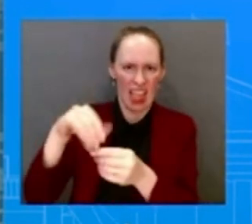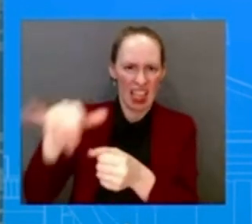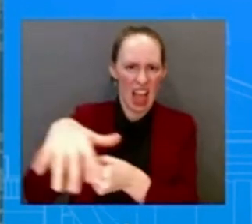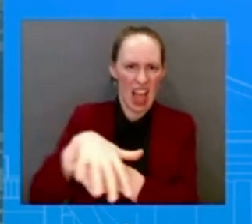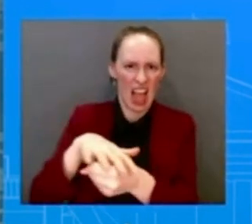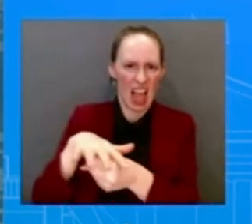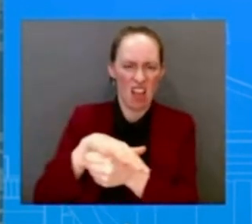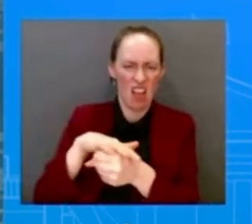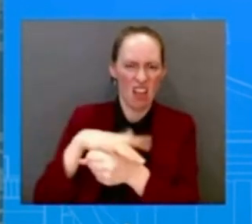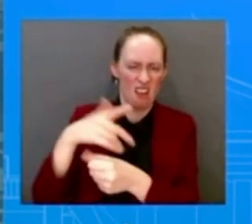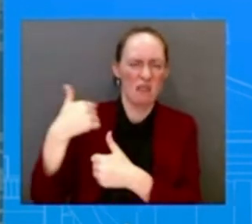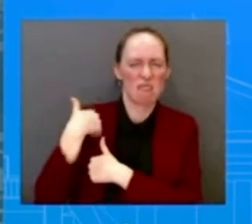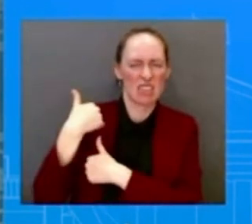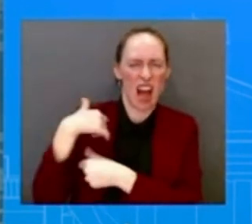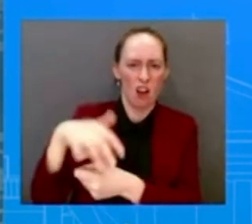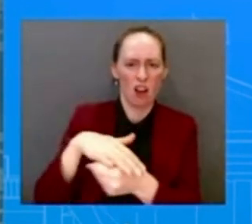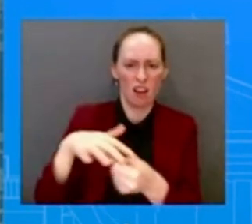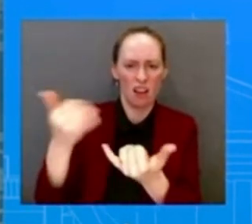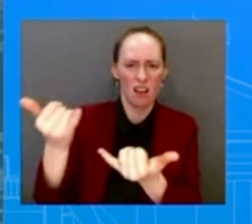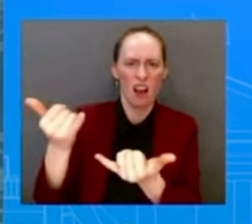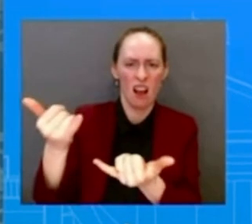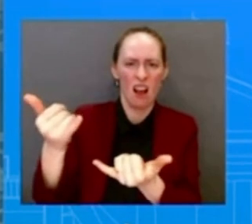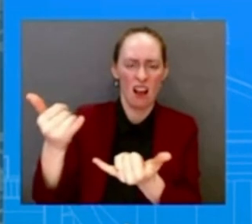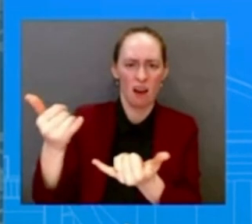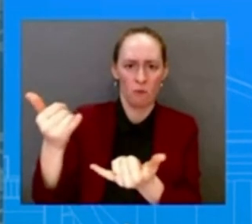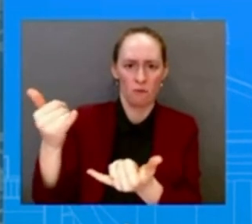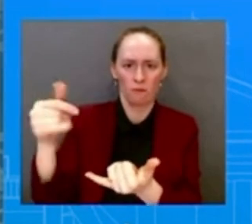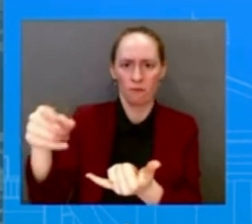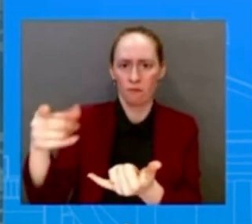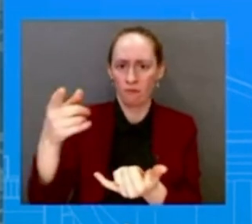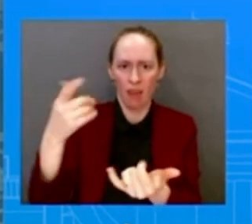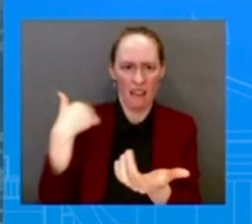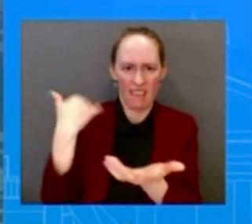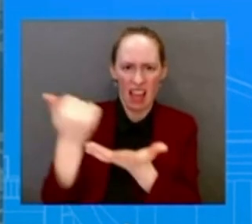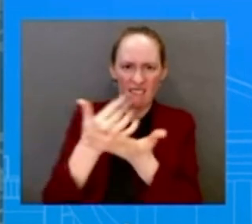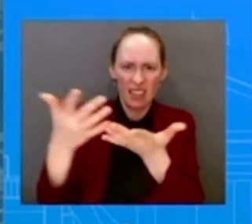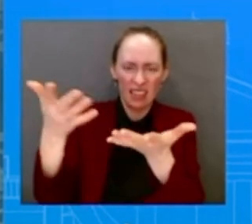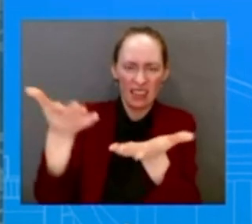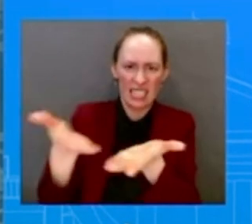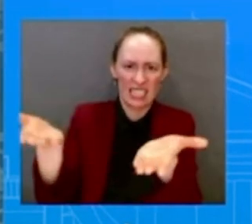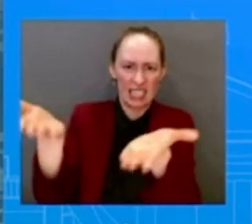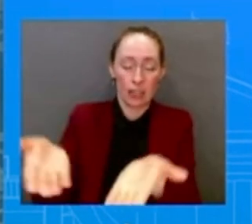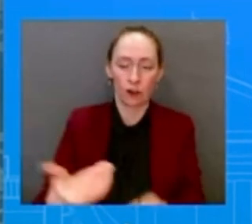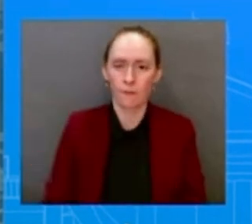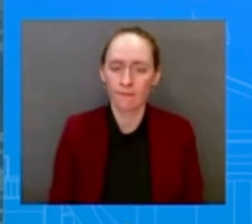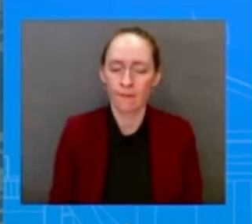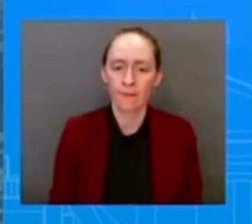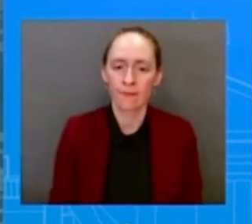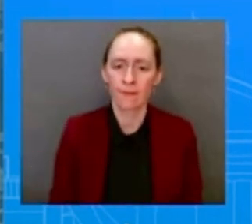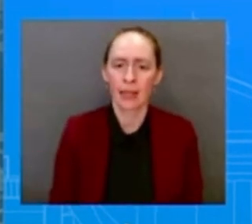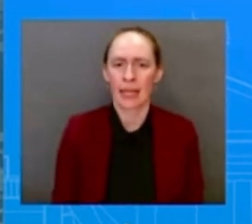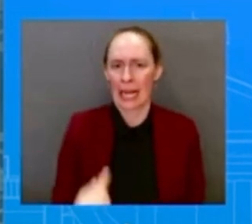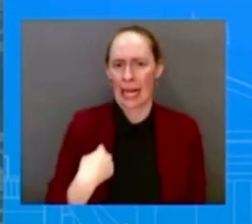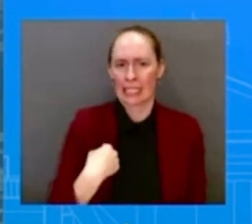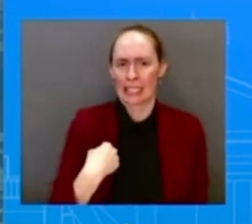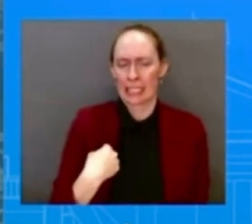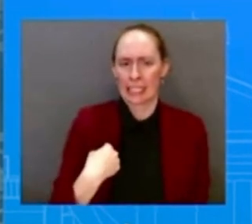that. I cannot speak to any specific contributions by the aircraft carrier